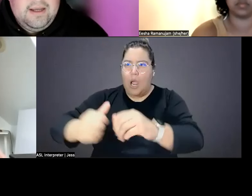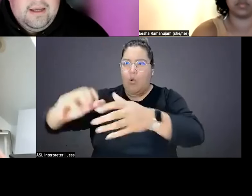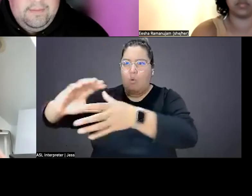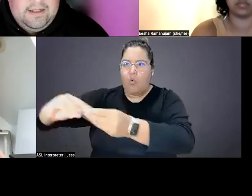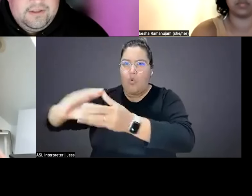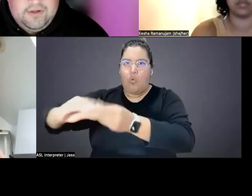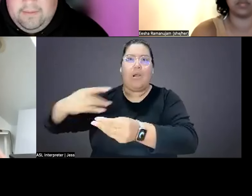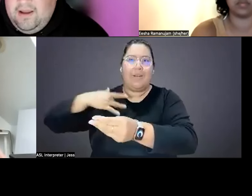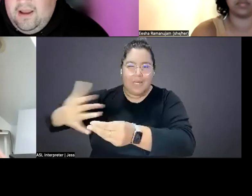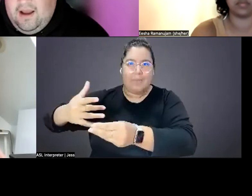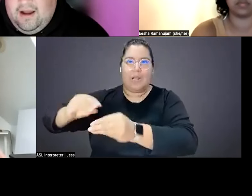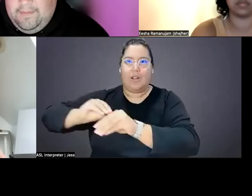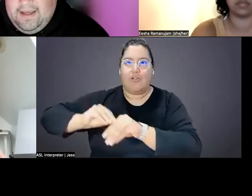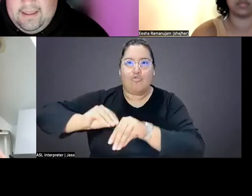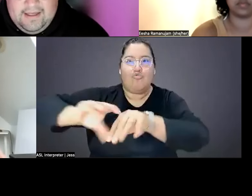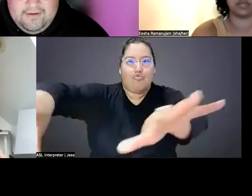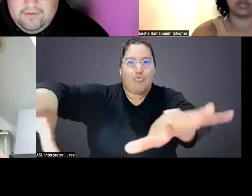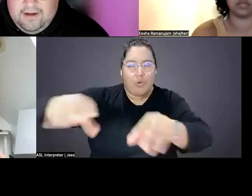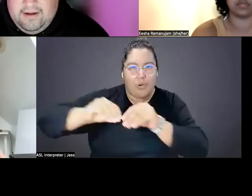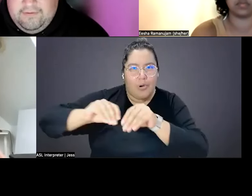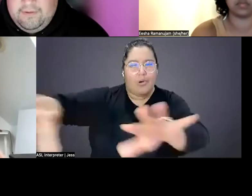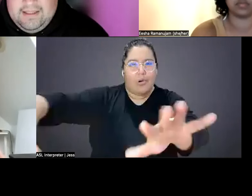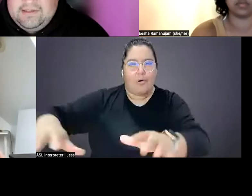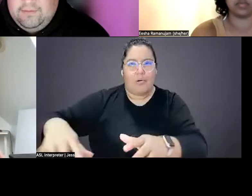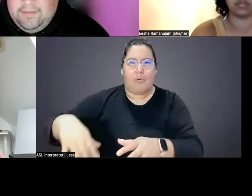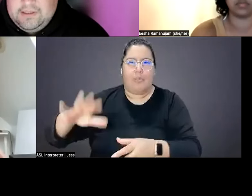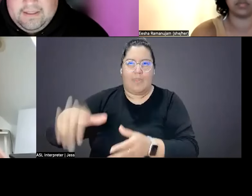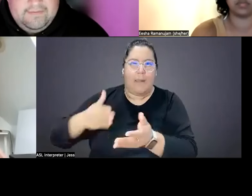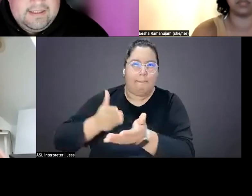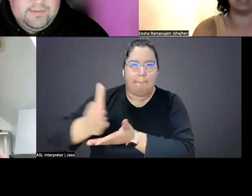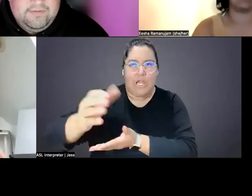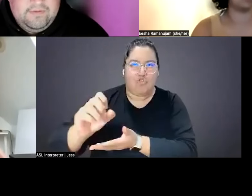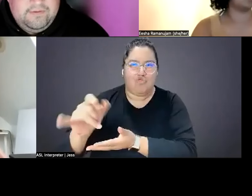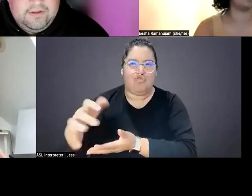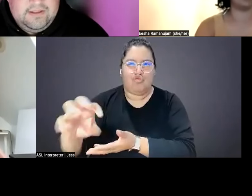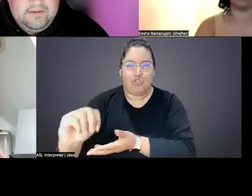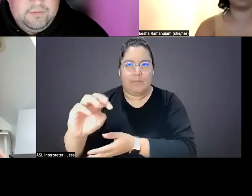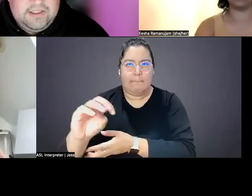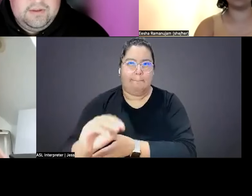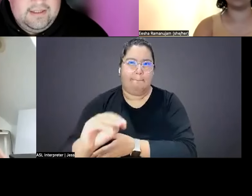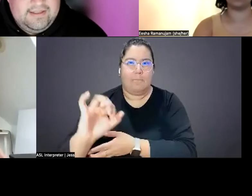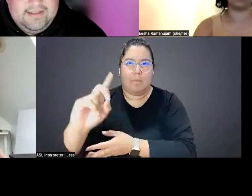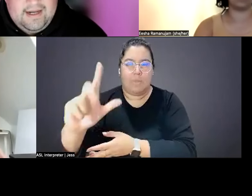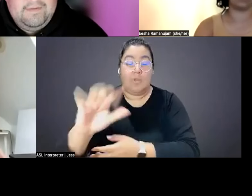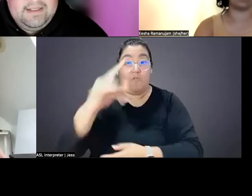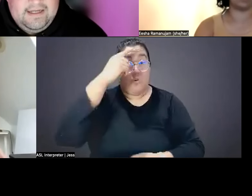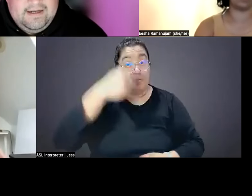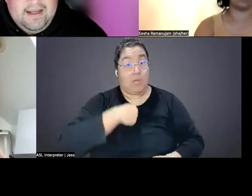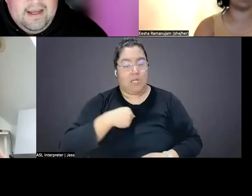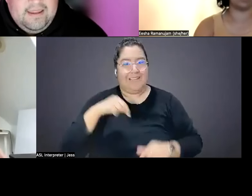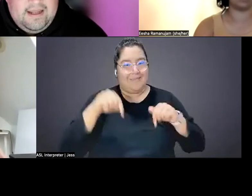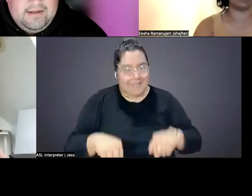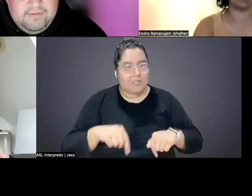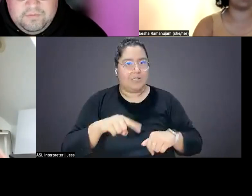into the mainstream, and I think for at least from my perspective, this is one of the first resources that I've